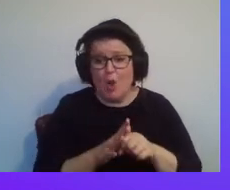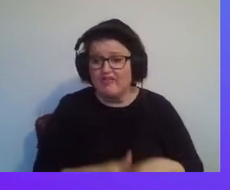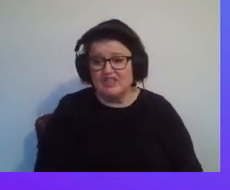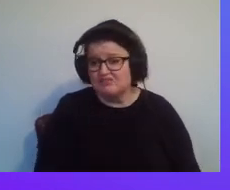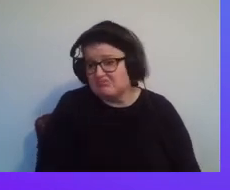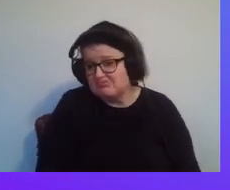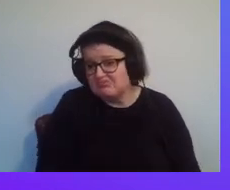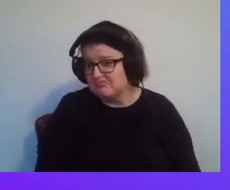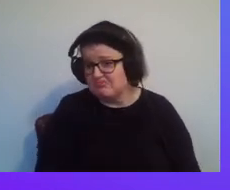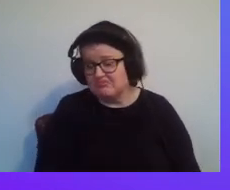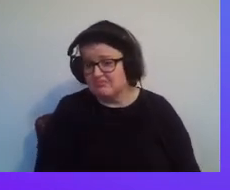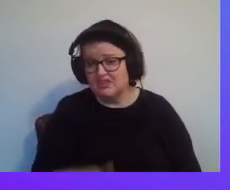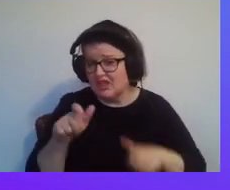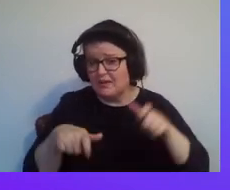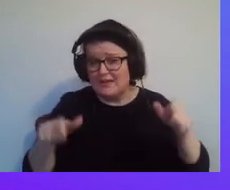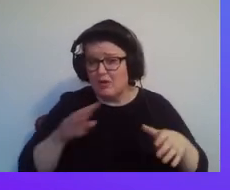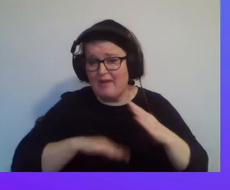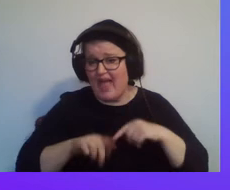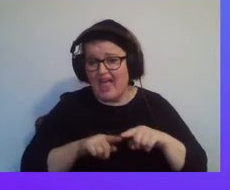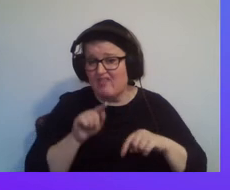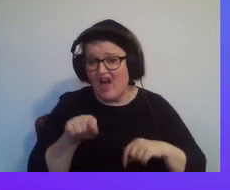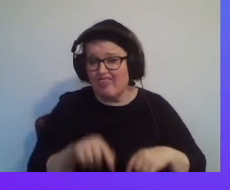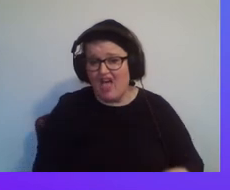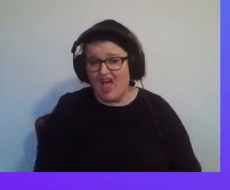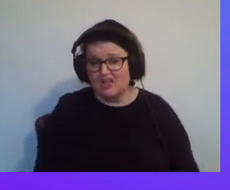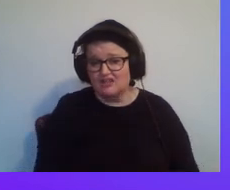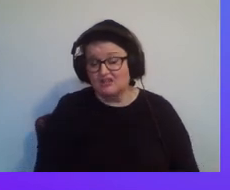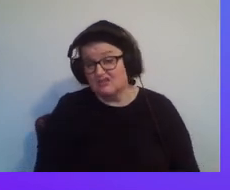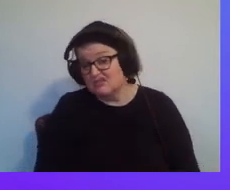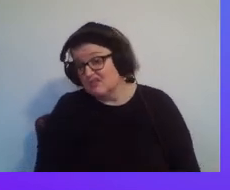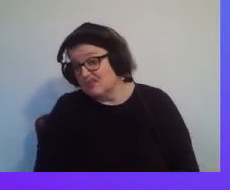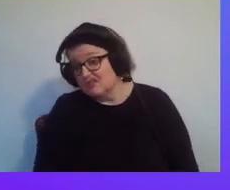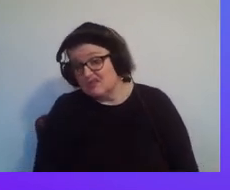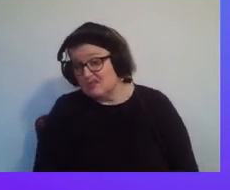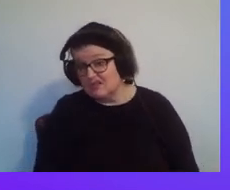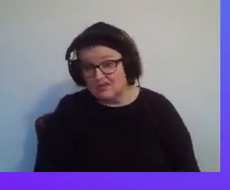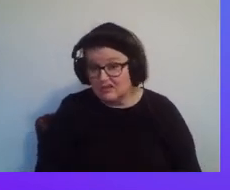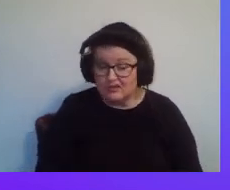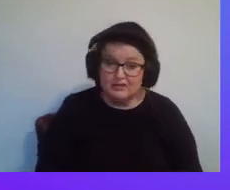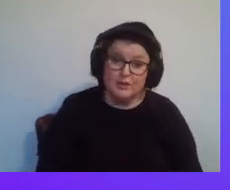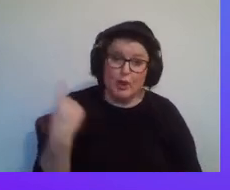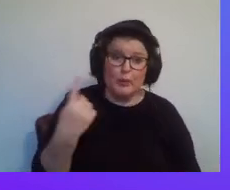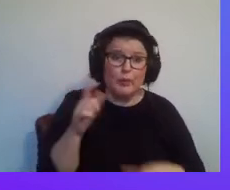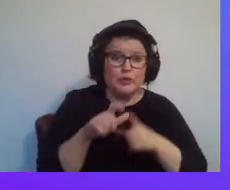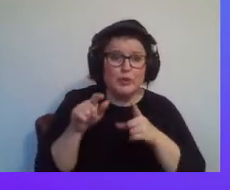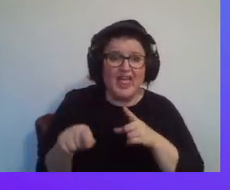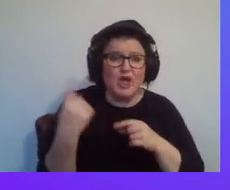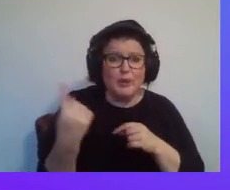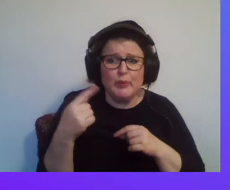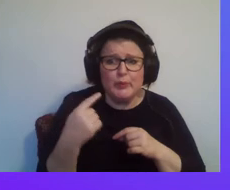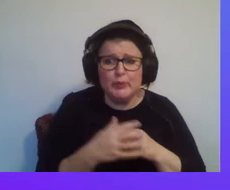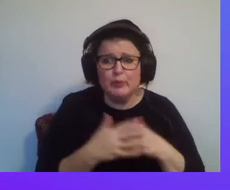nature. And right. What's fascinating. But who's doing it? Who is it?